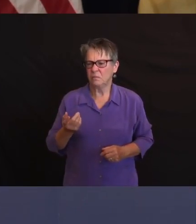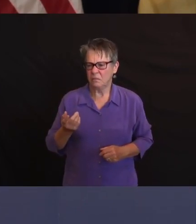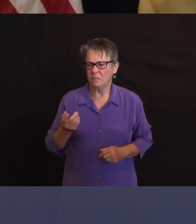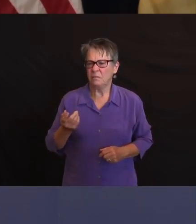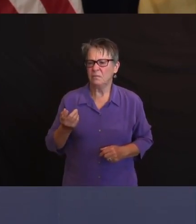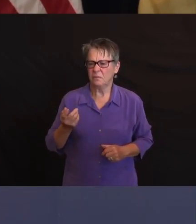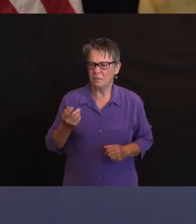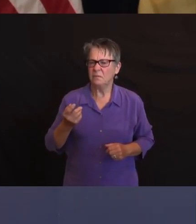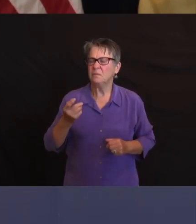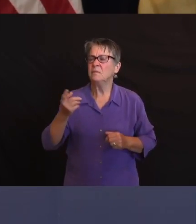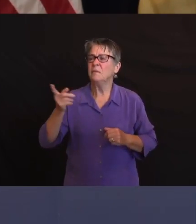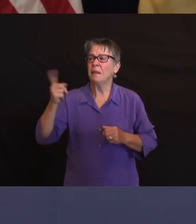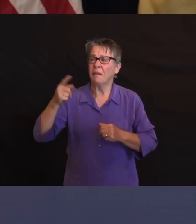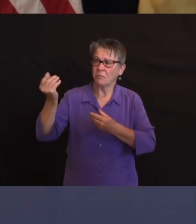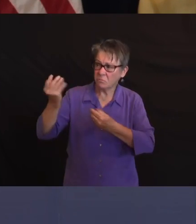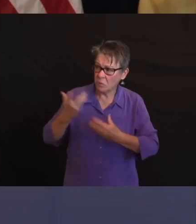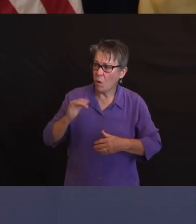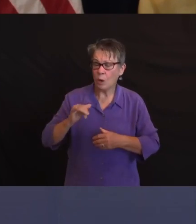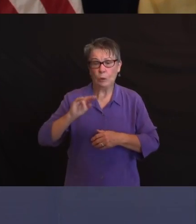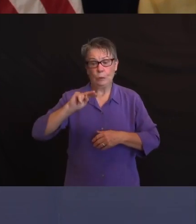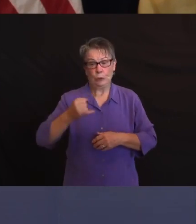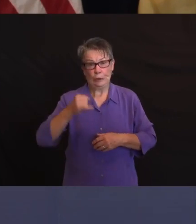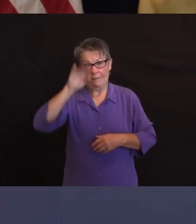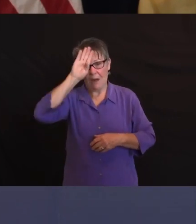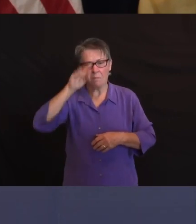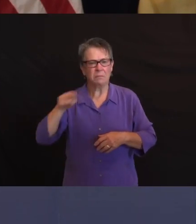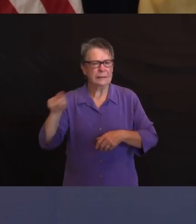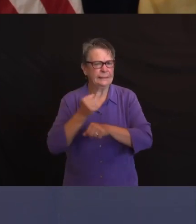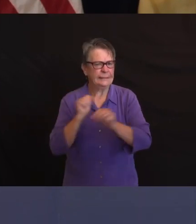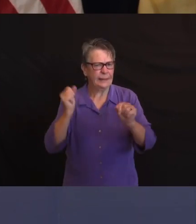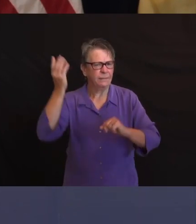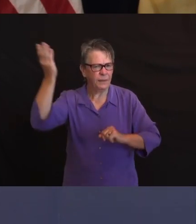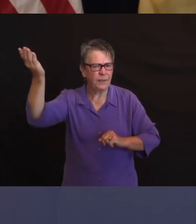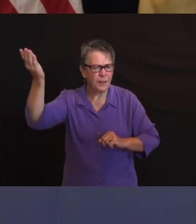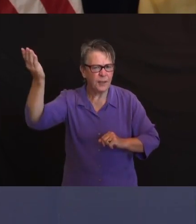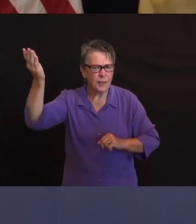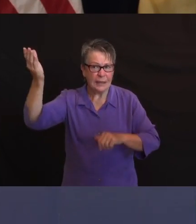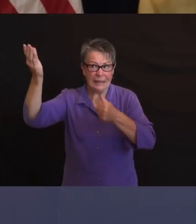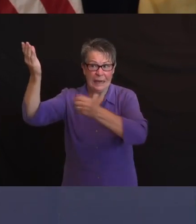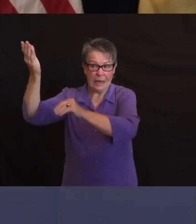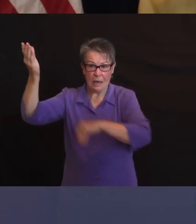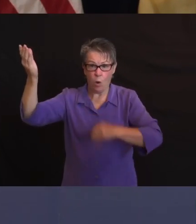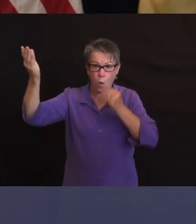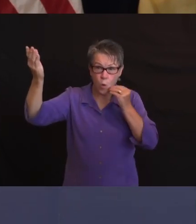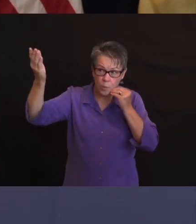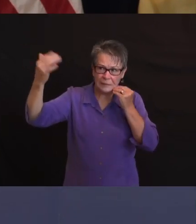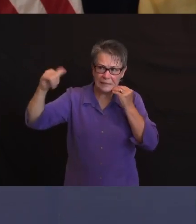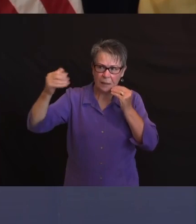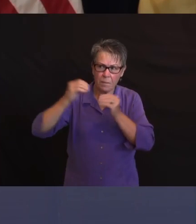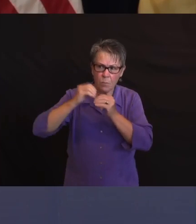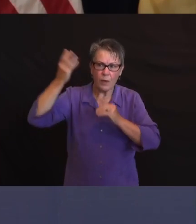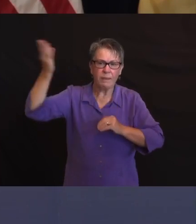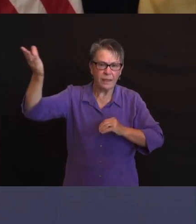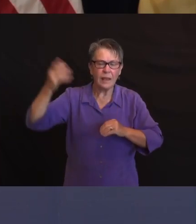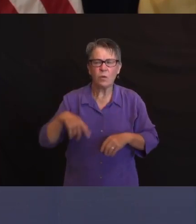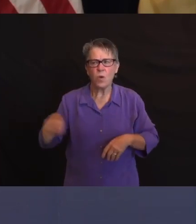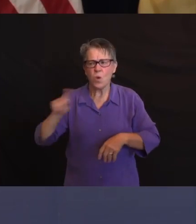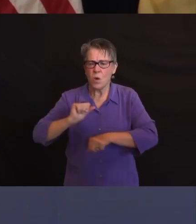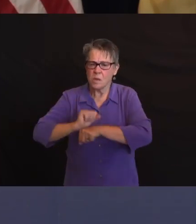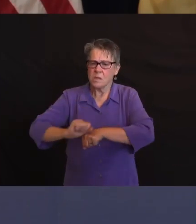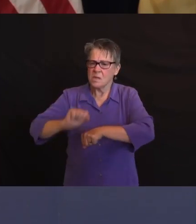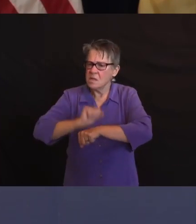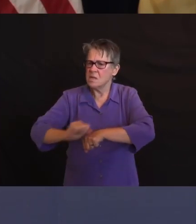fire crew is doing out there. And as you could just see on the news, they are certainly busy in supporting all efforts to